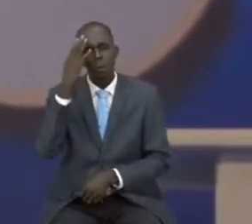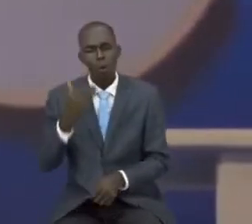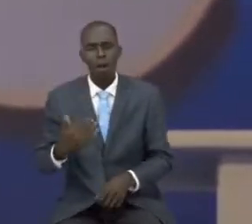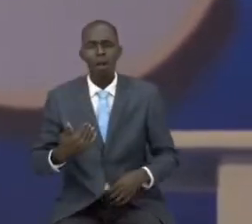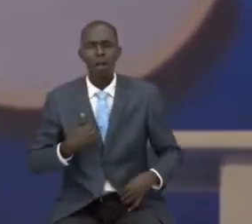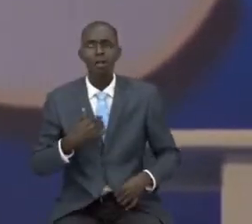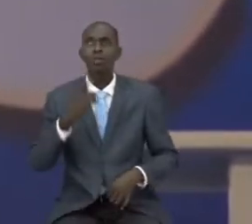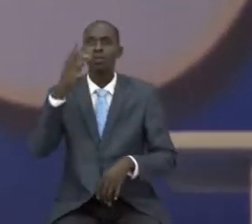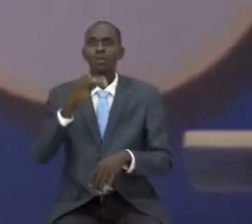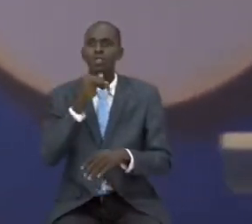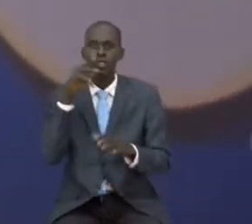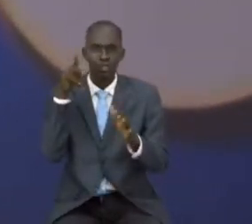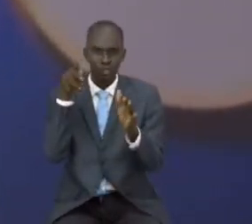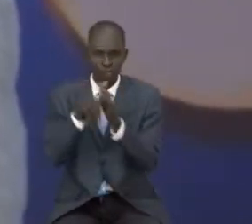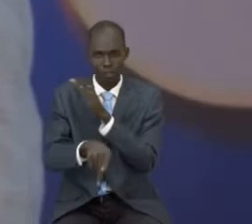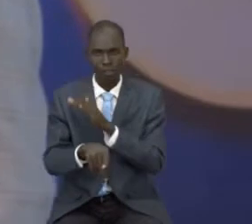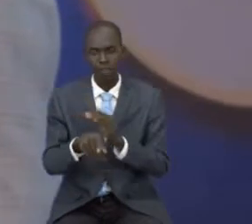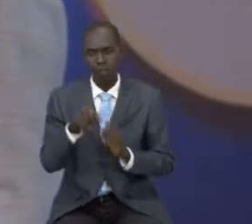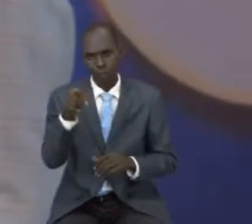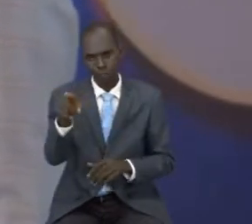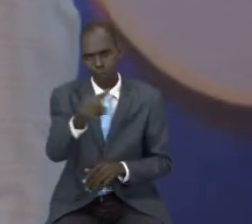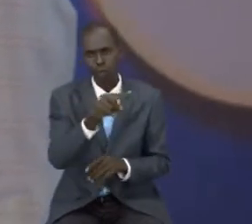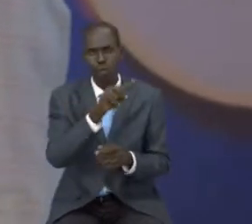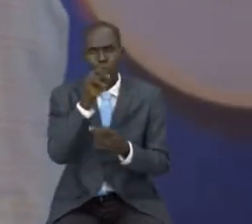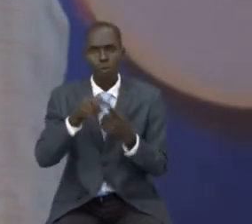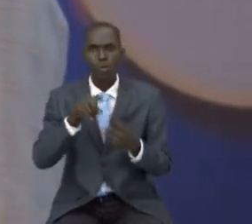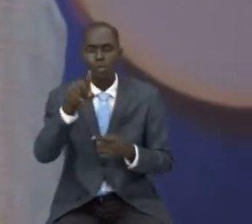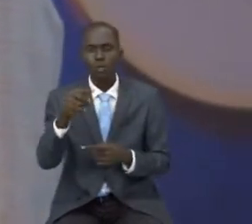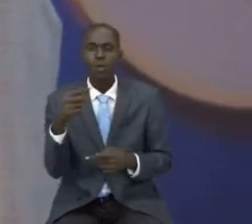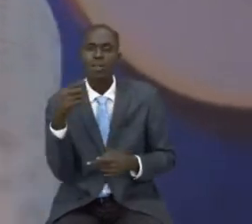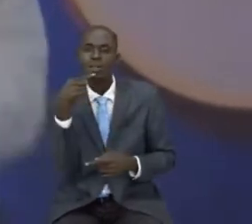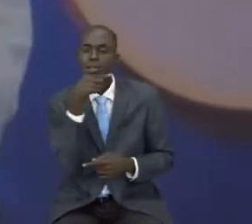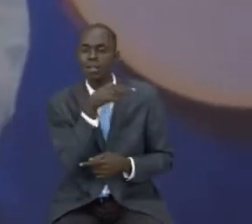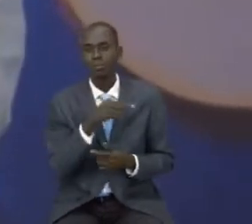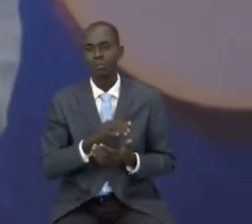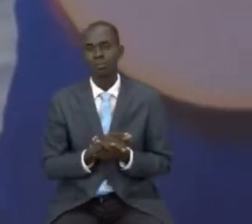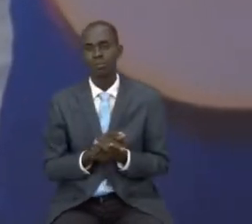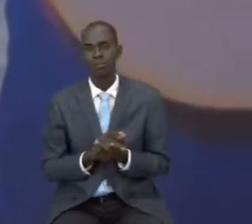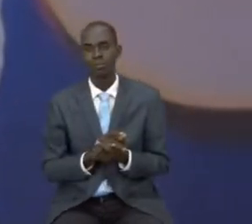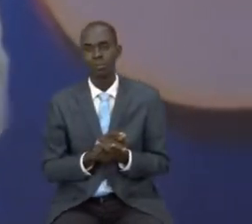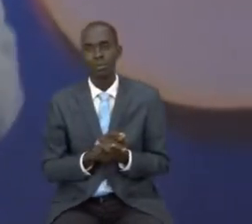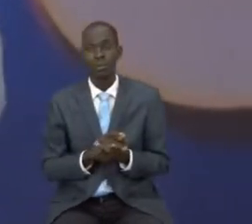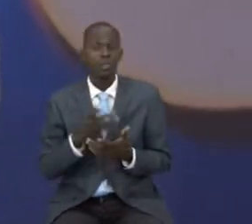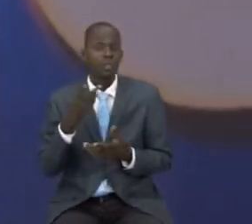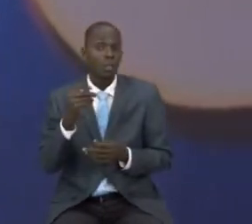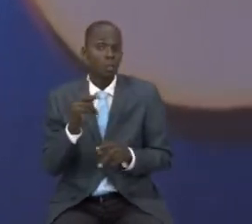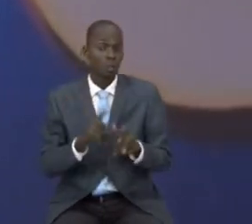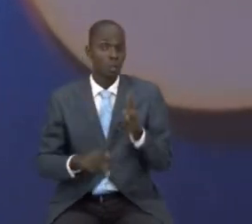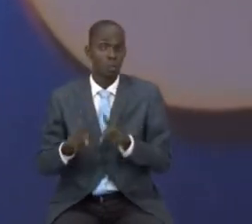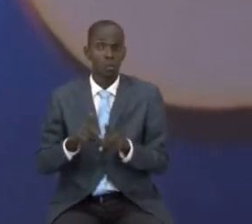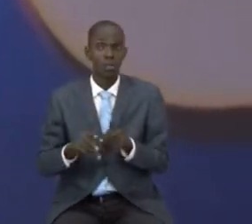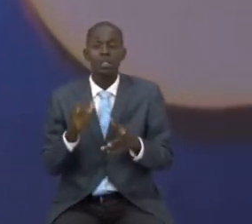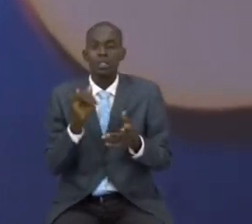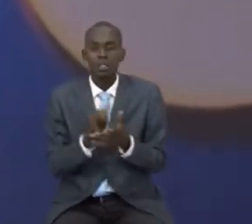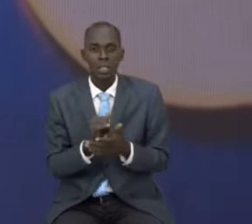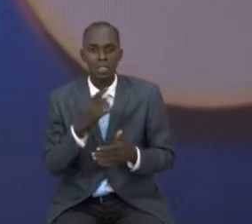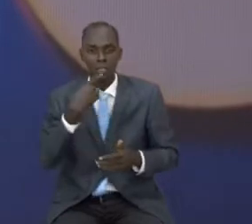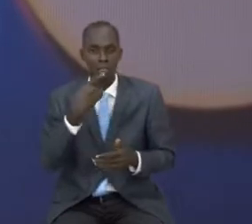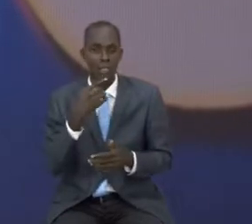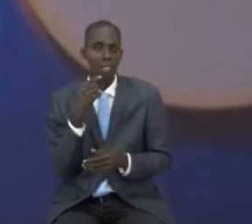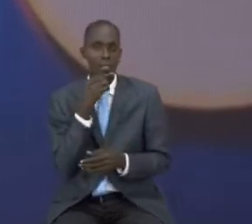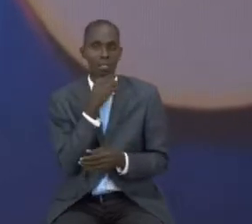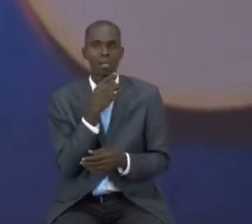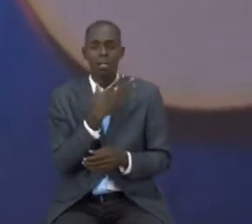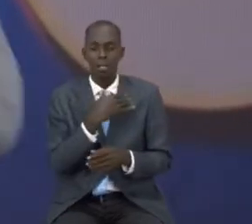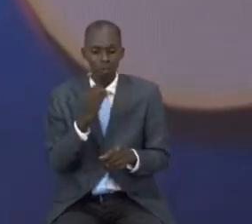you when you told a lie? There are people that told a lie and it